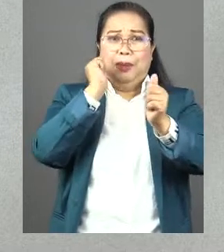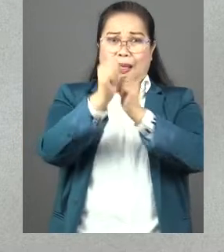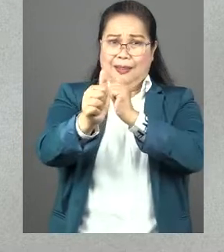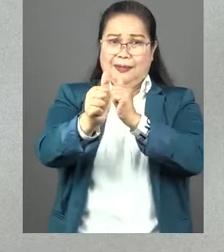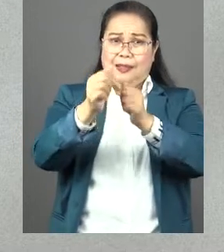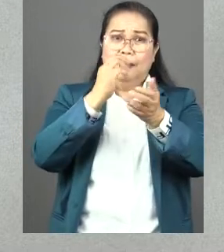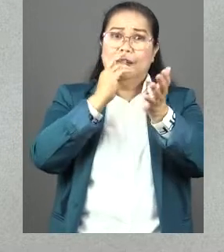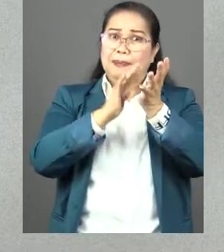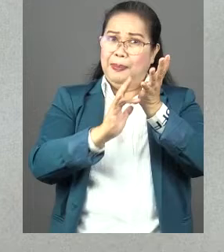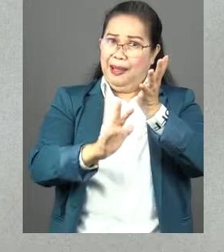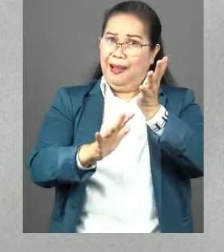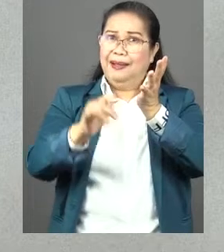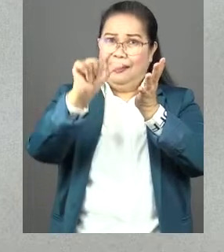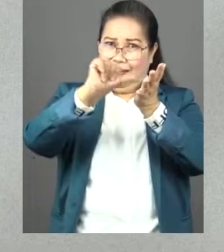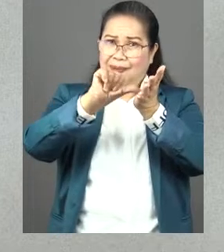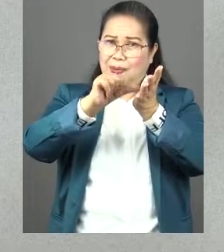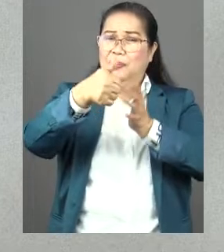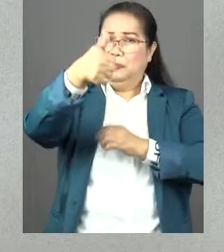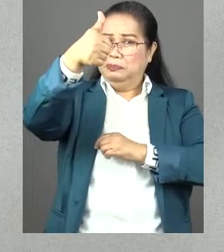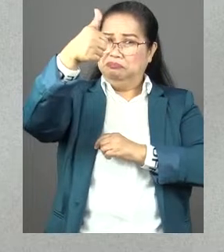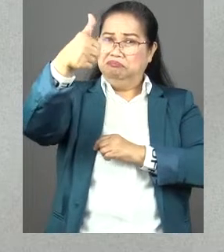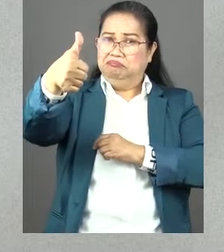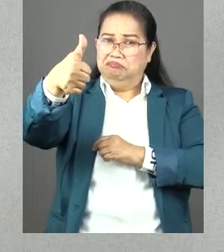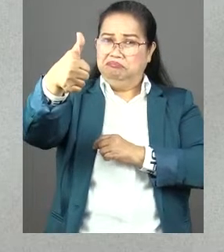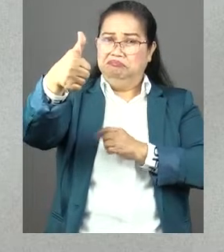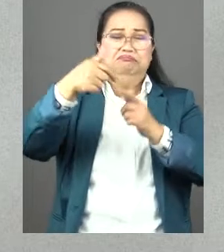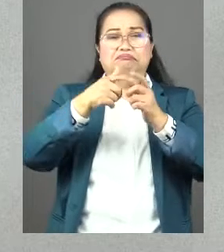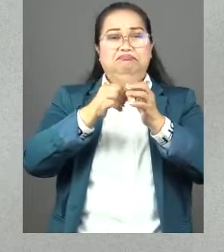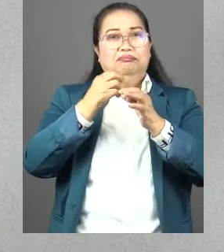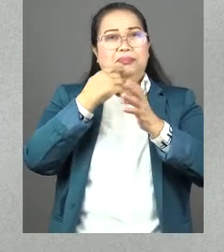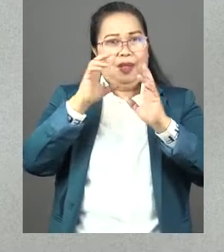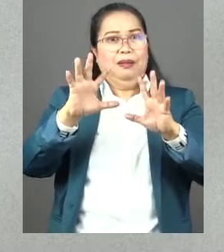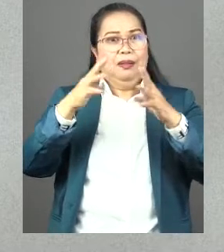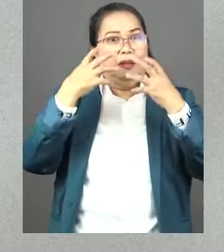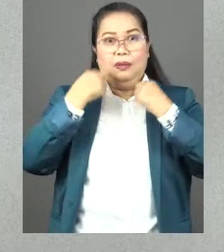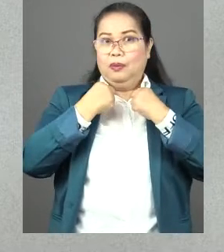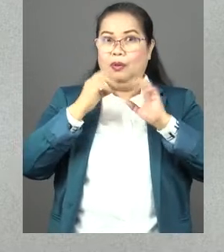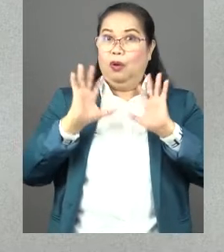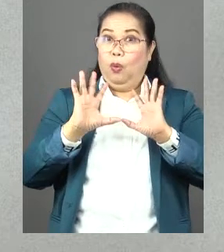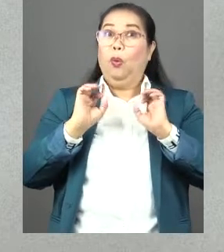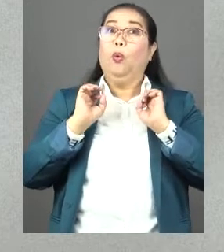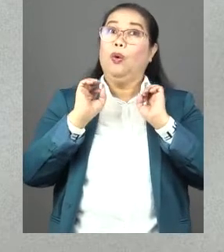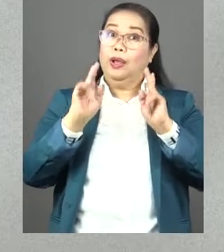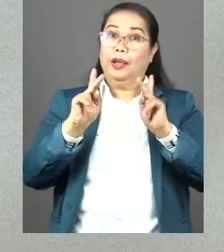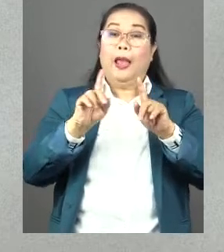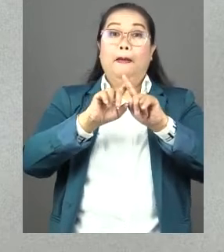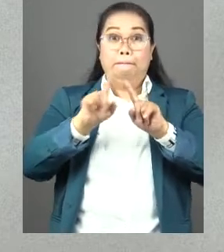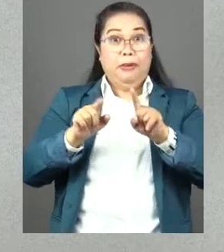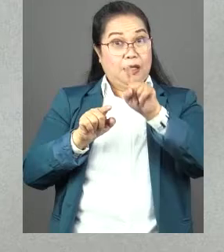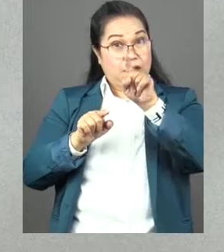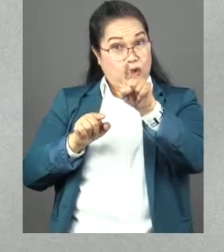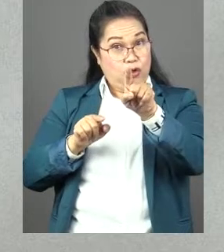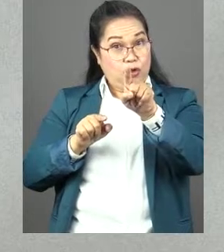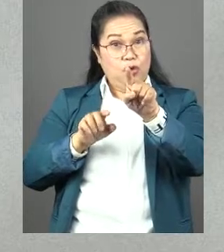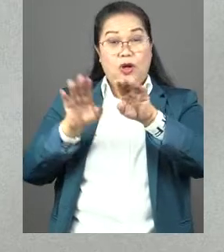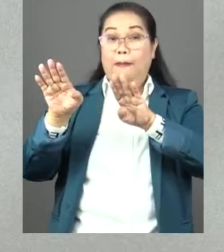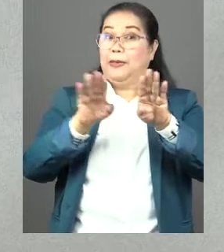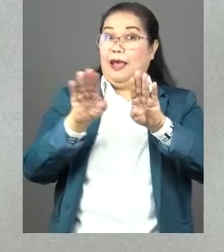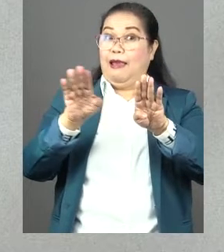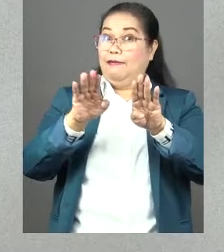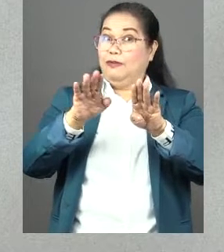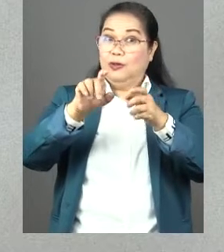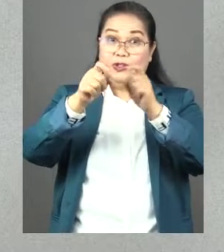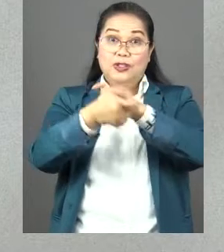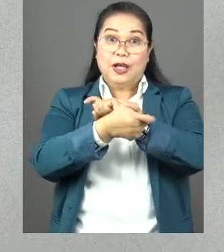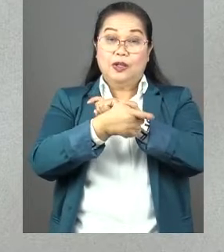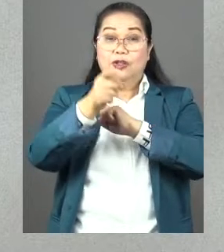blood level of alcohol will be below the level needed to be arrested. All right. But if your behavior changes